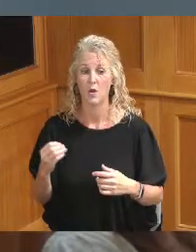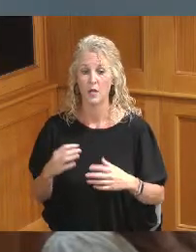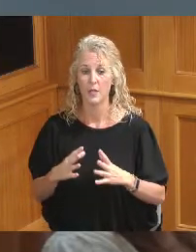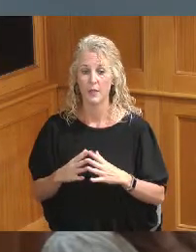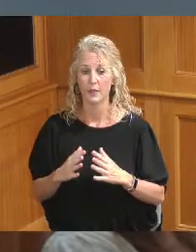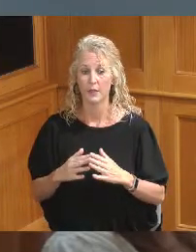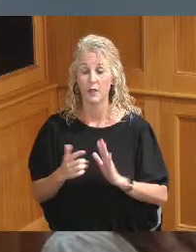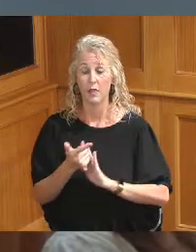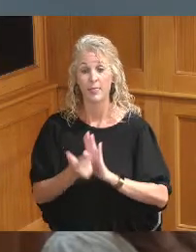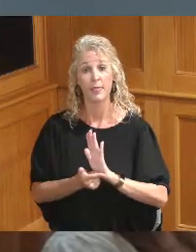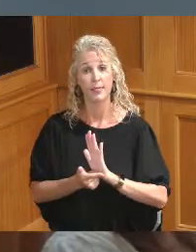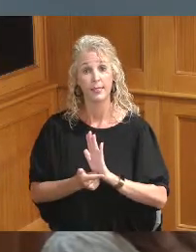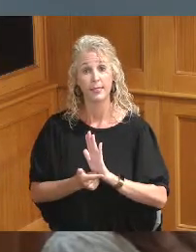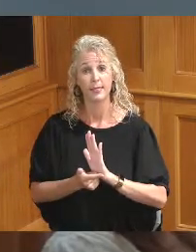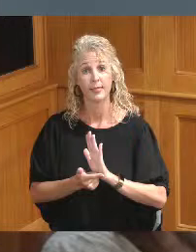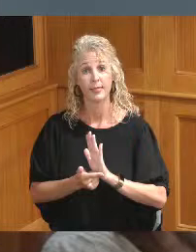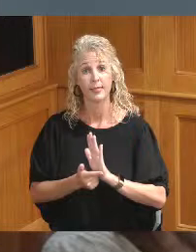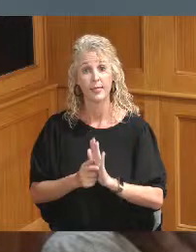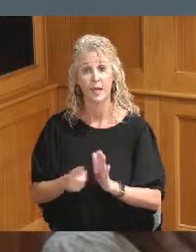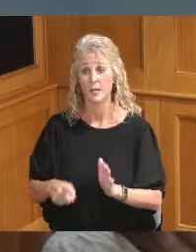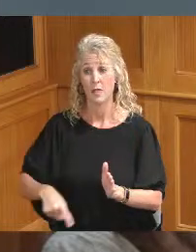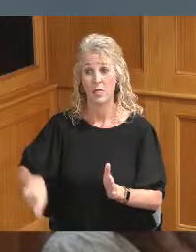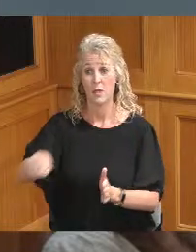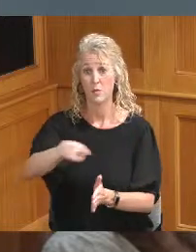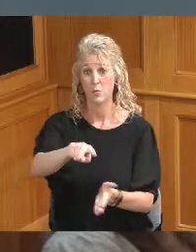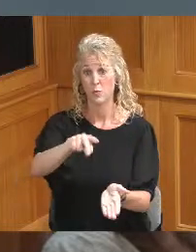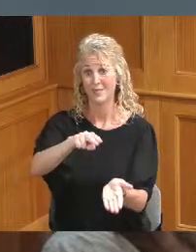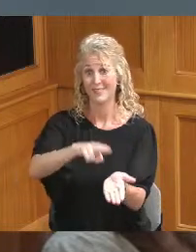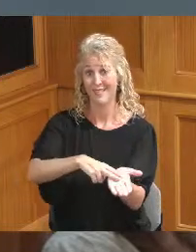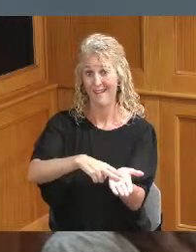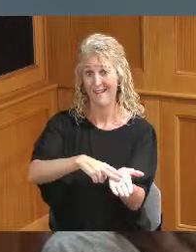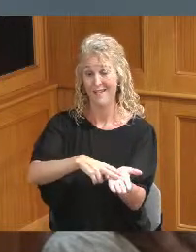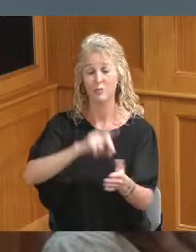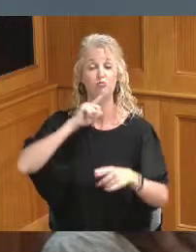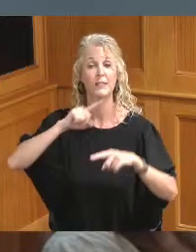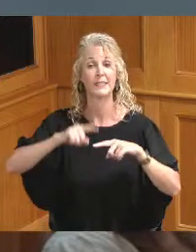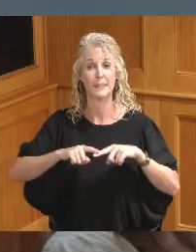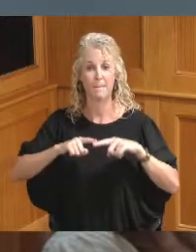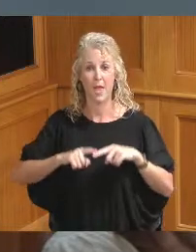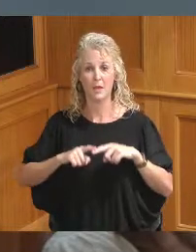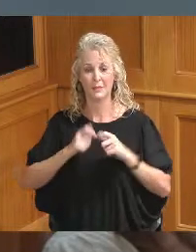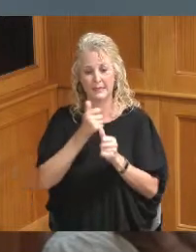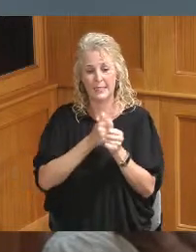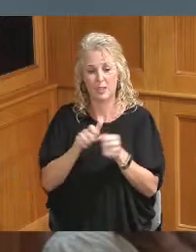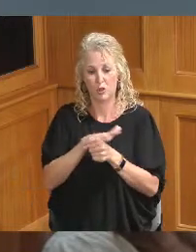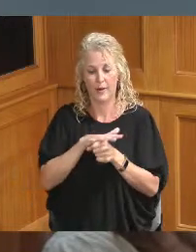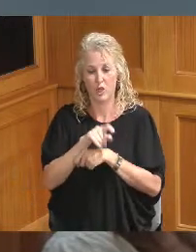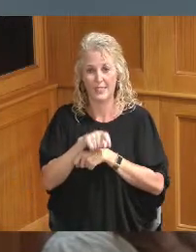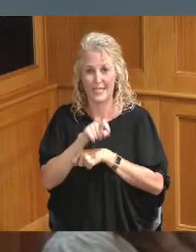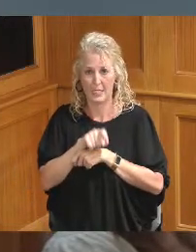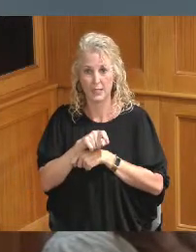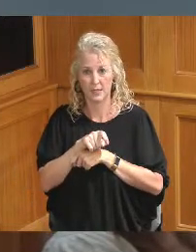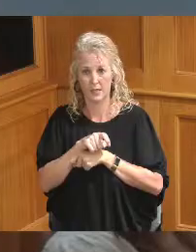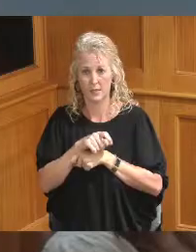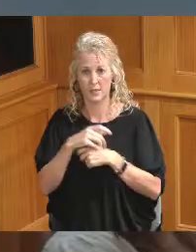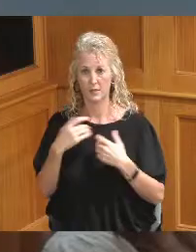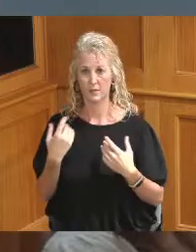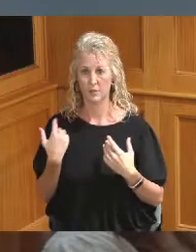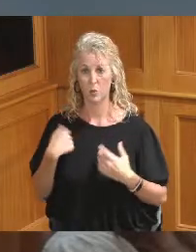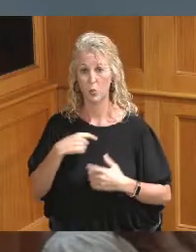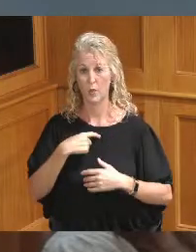the legislation to authorize for them will be based on what is needed to have legislation. But we